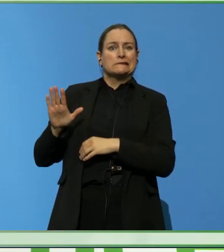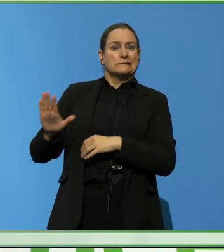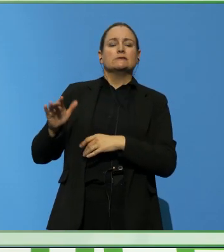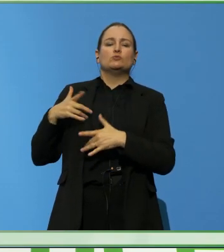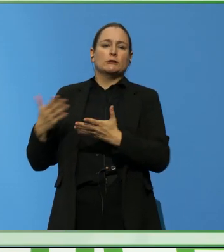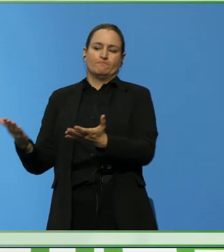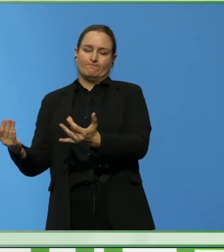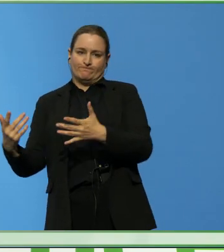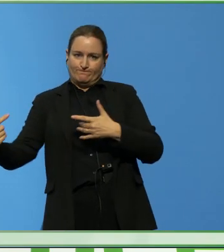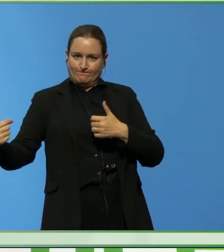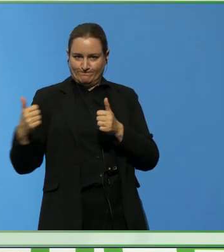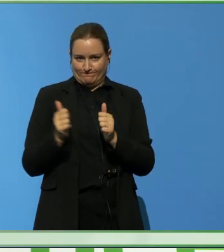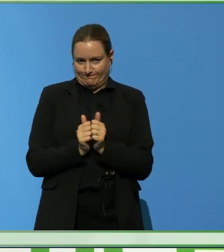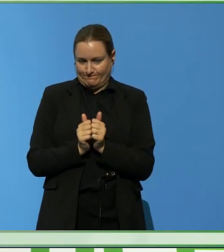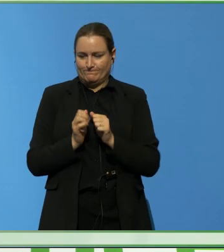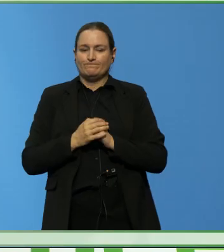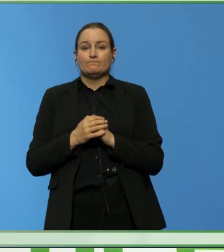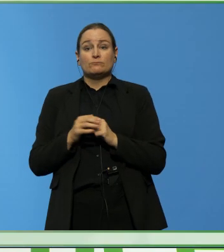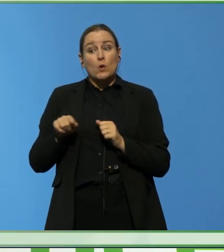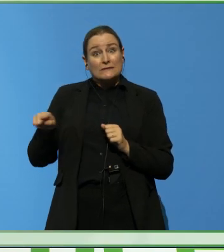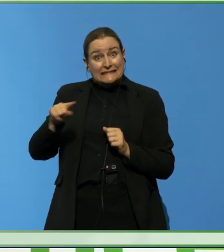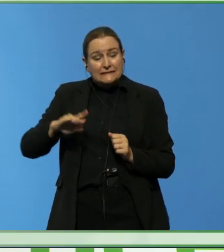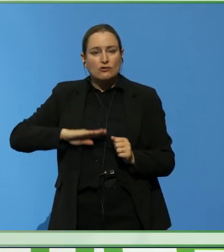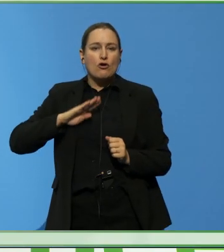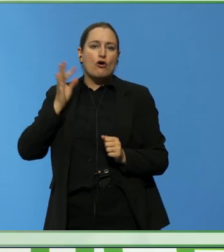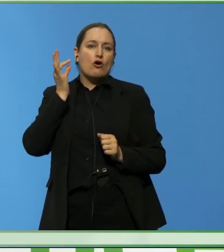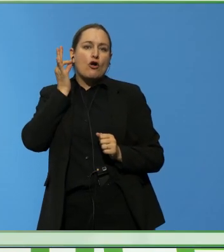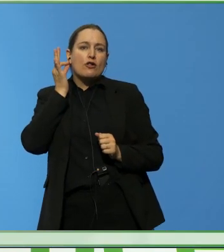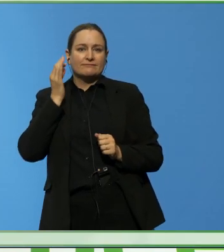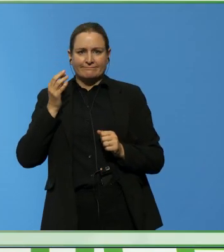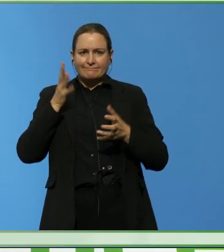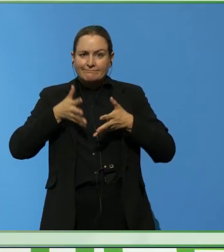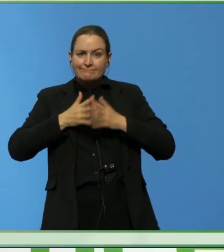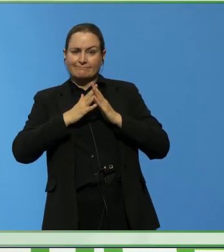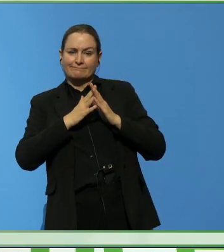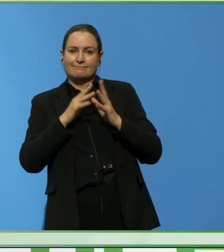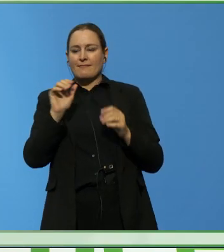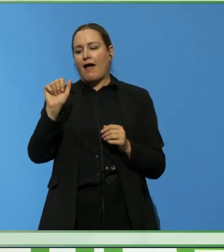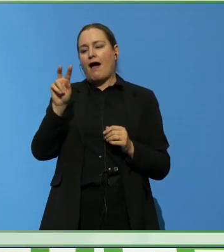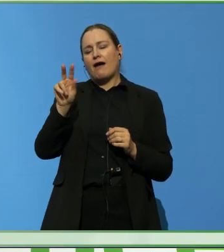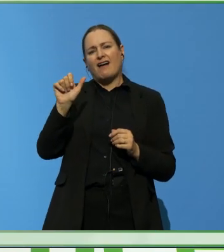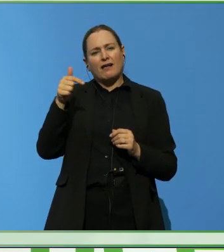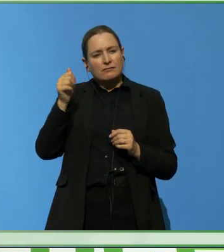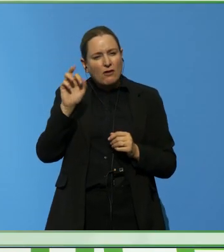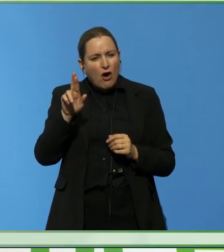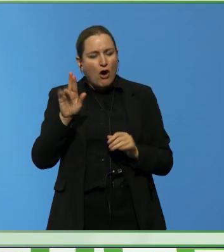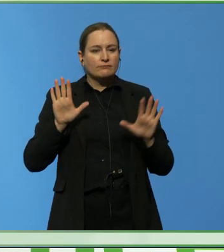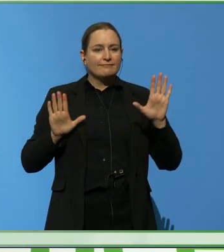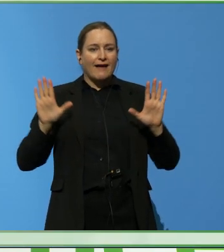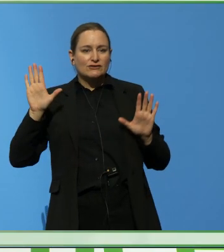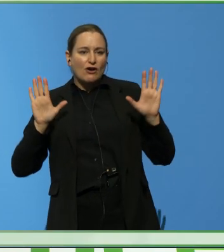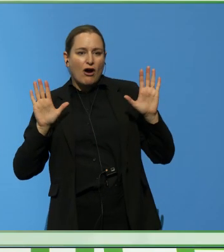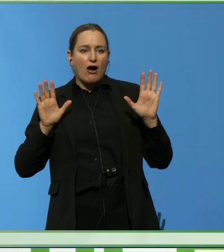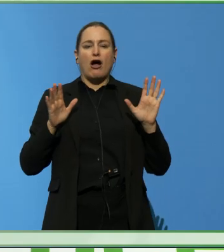the localization, girls shape the designs, avatars, backgrounds, features, and content of their